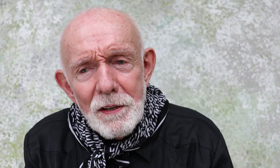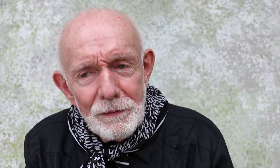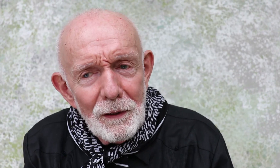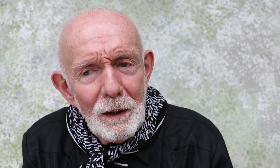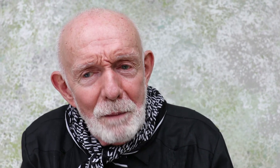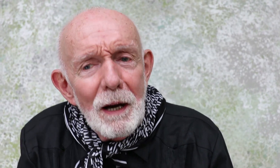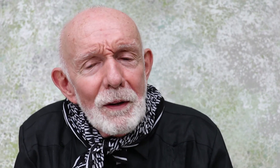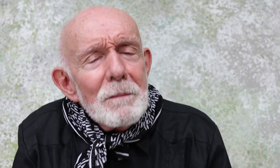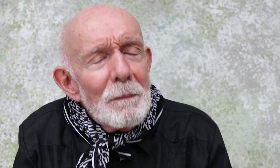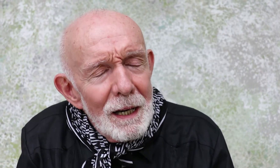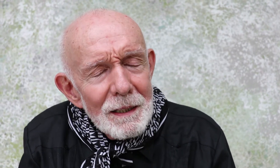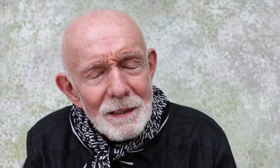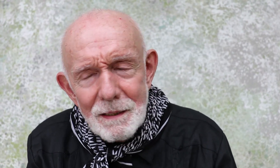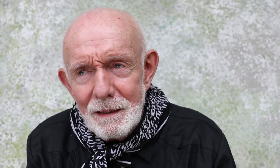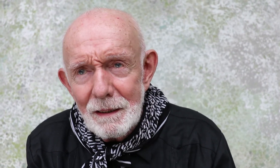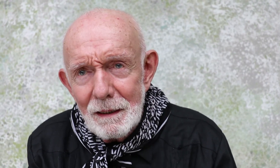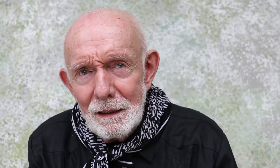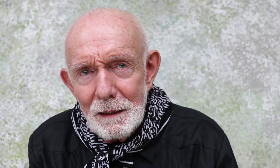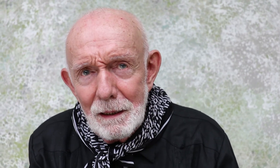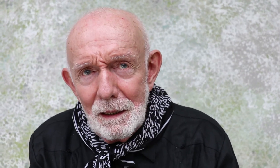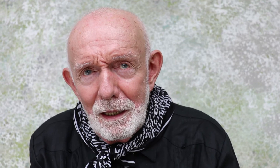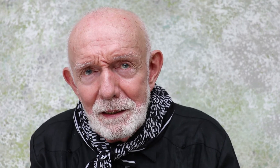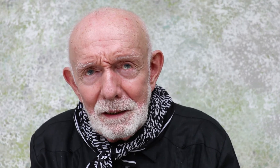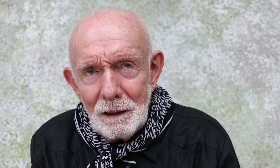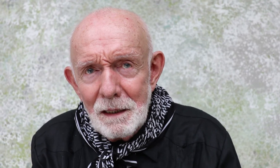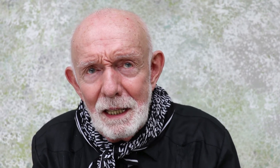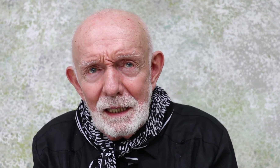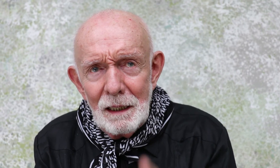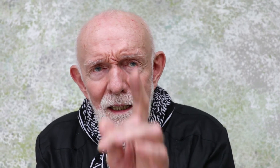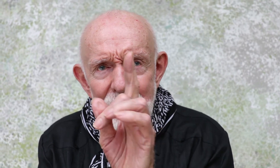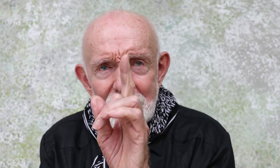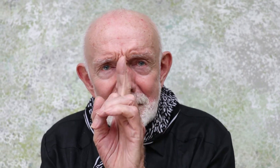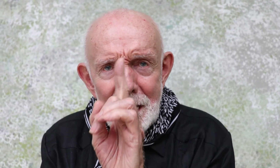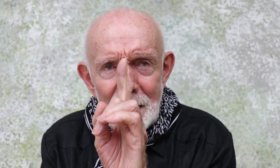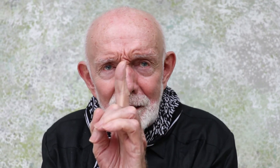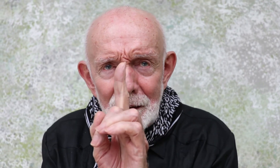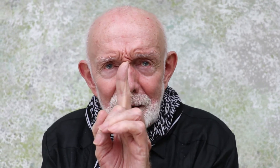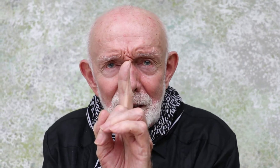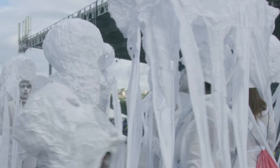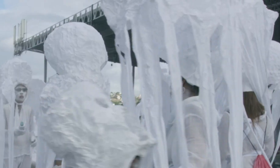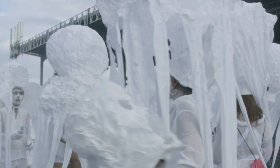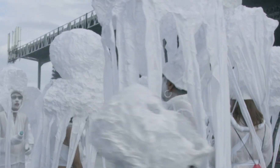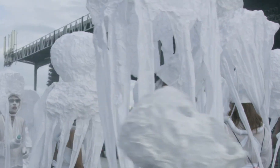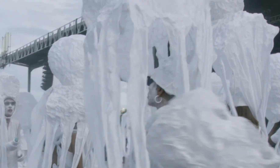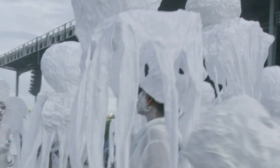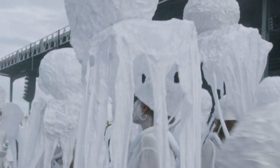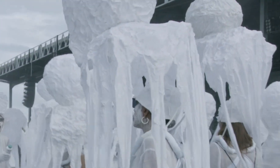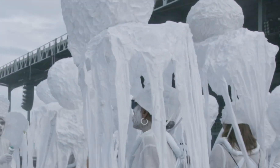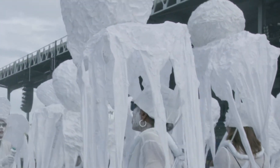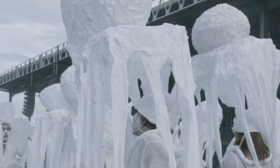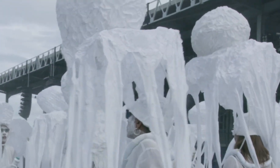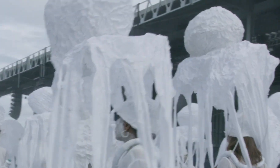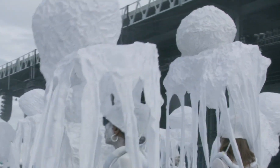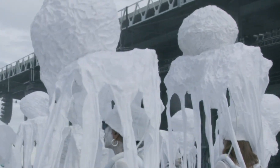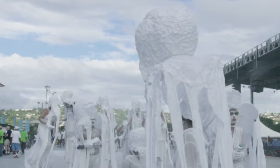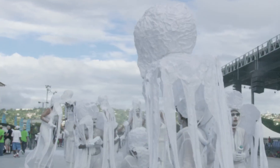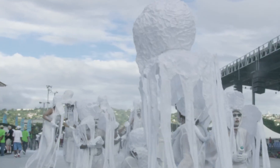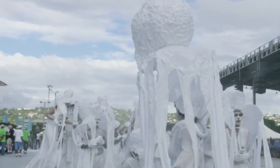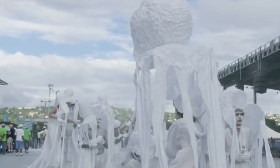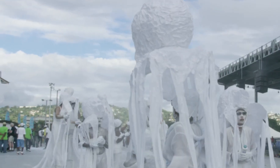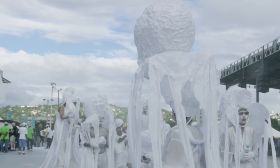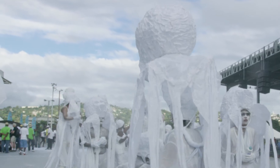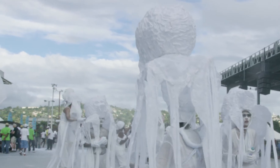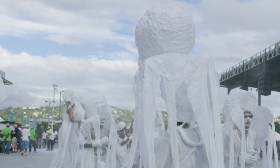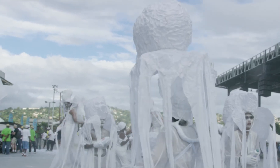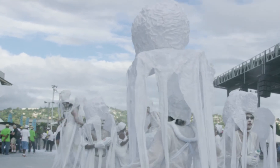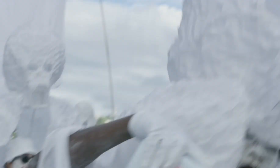What's wonderful about the MASP is it can take the single iconic painting of